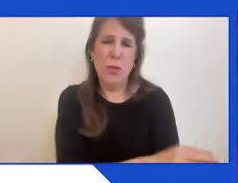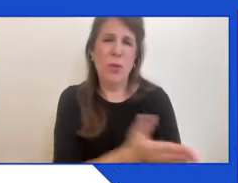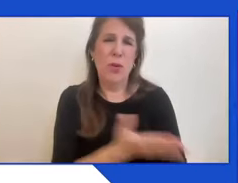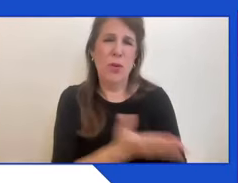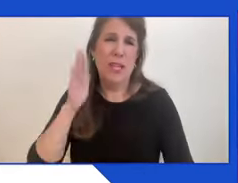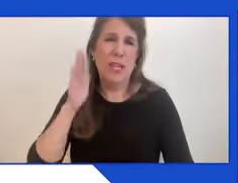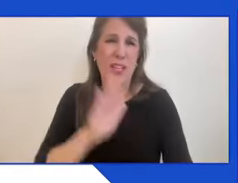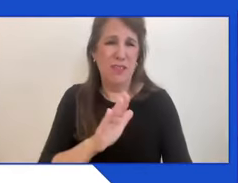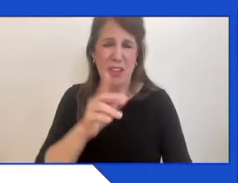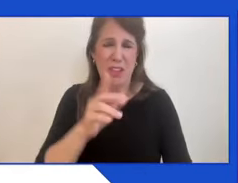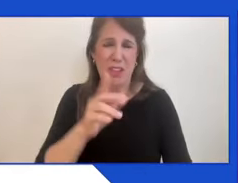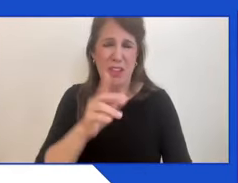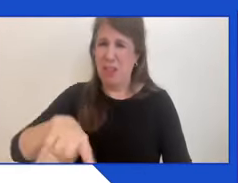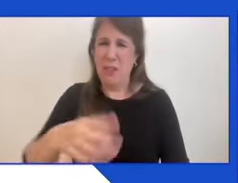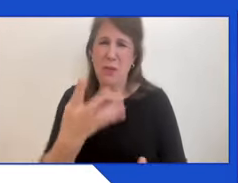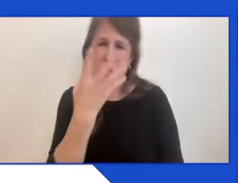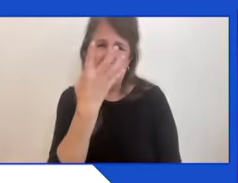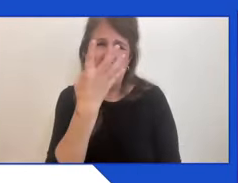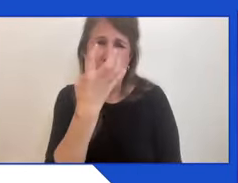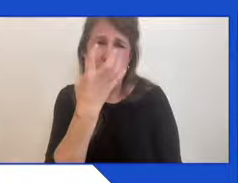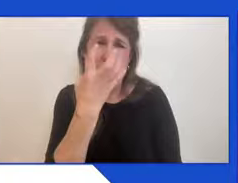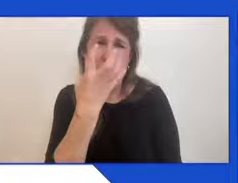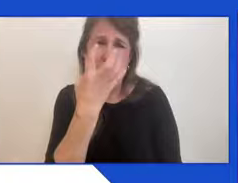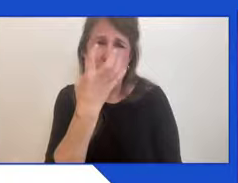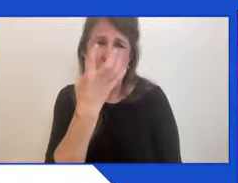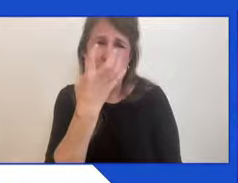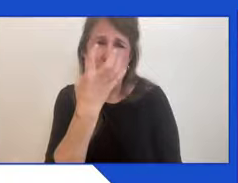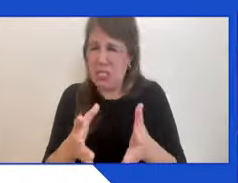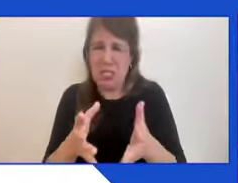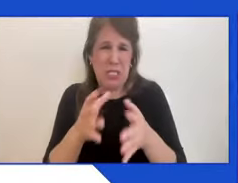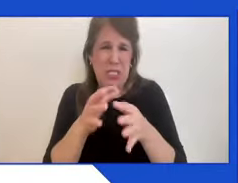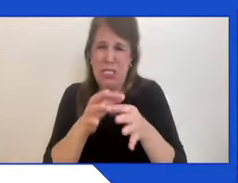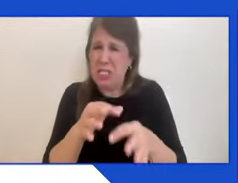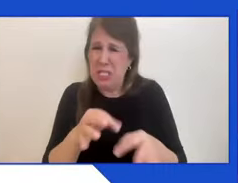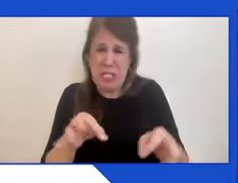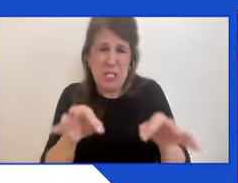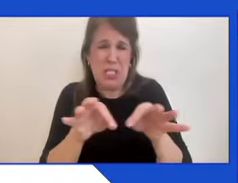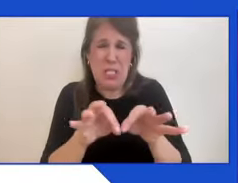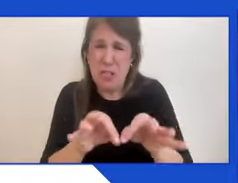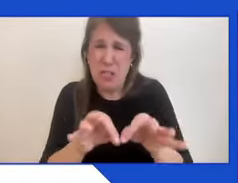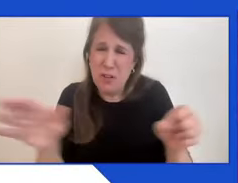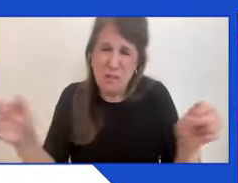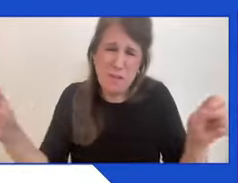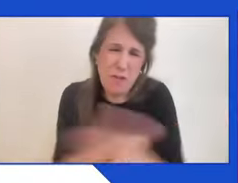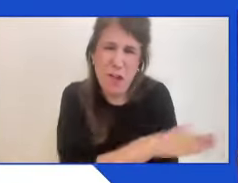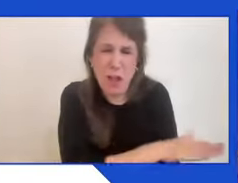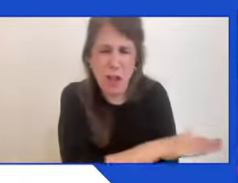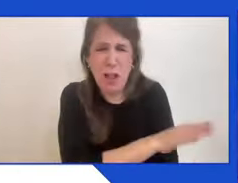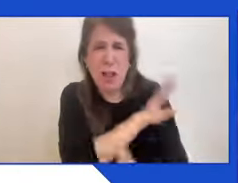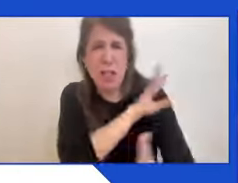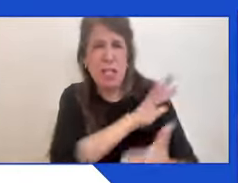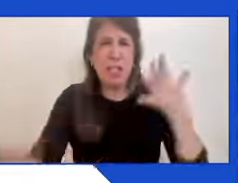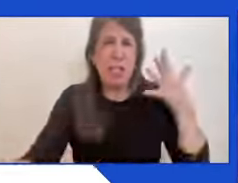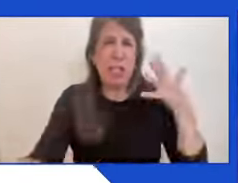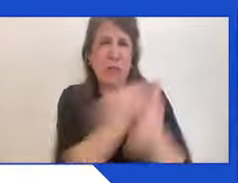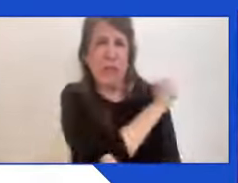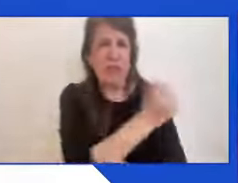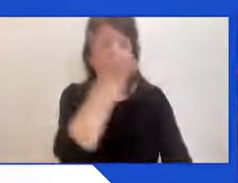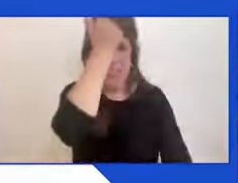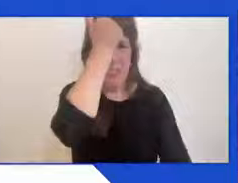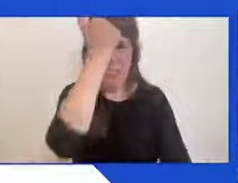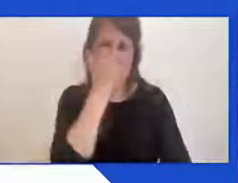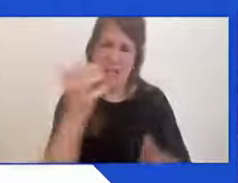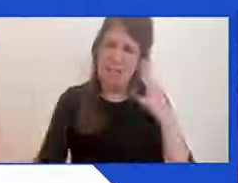monsters deserve nothing short of complete and total destruction.